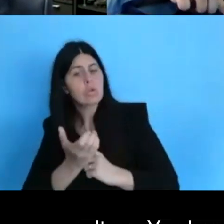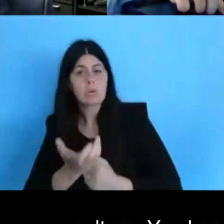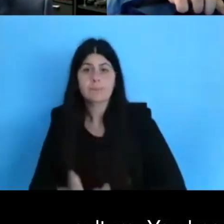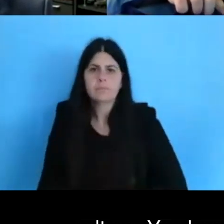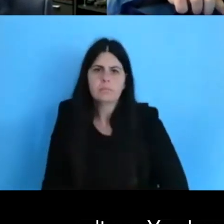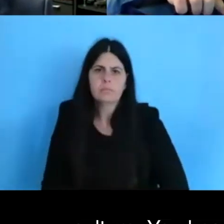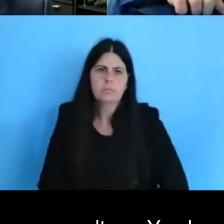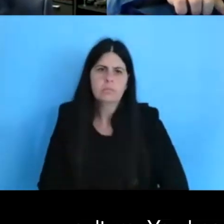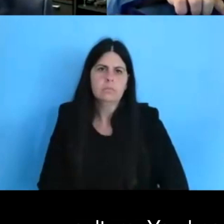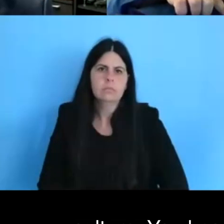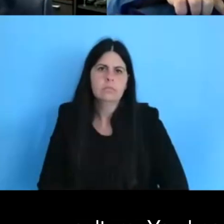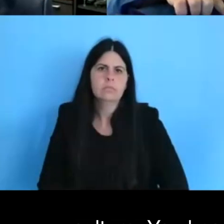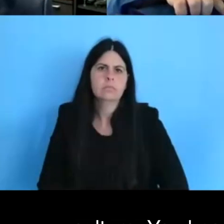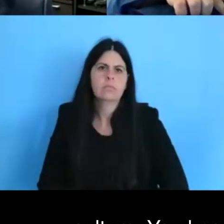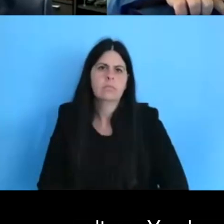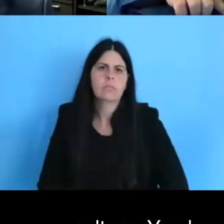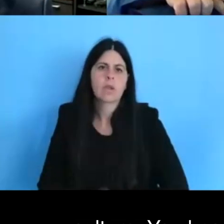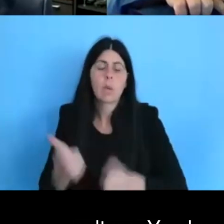are